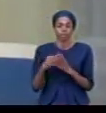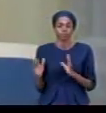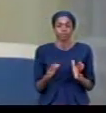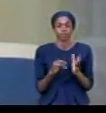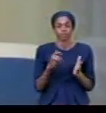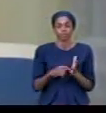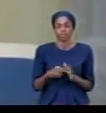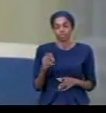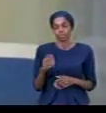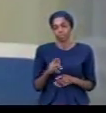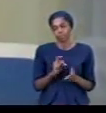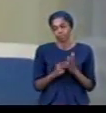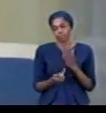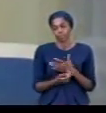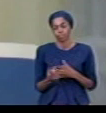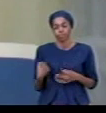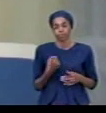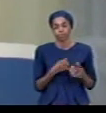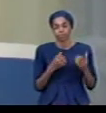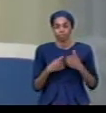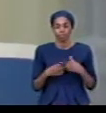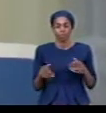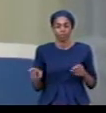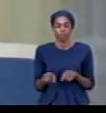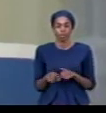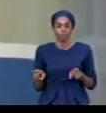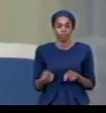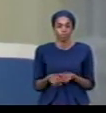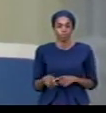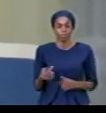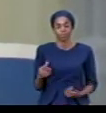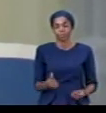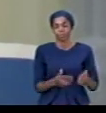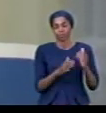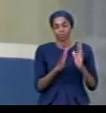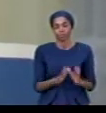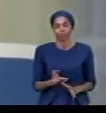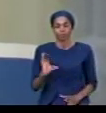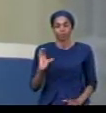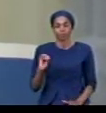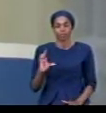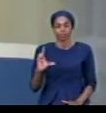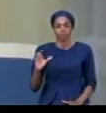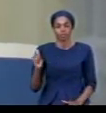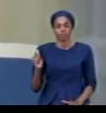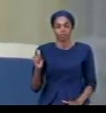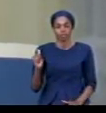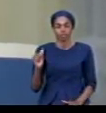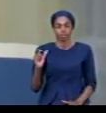have also Apostle Olalekan. He's also the